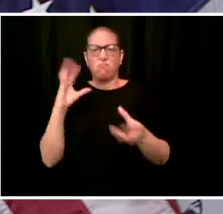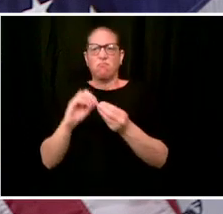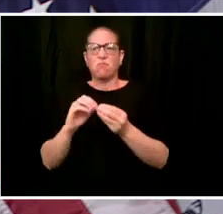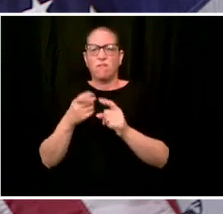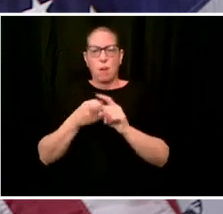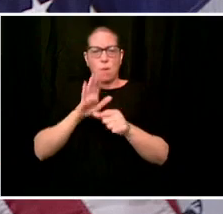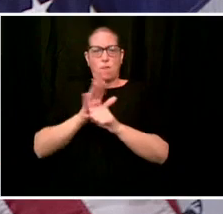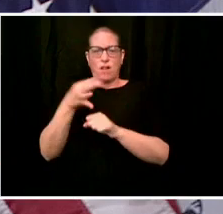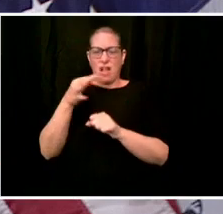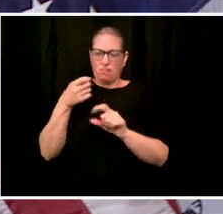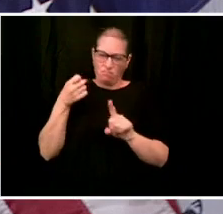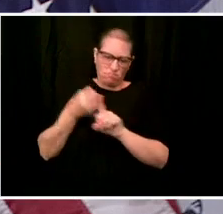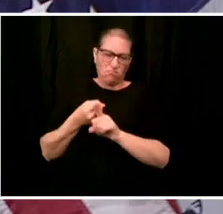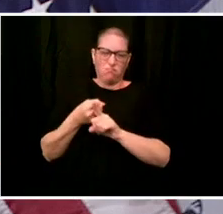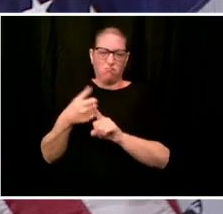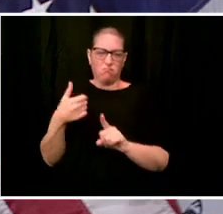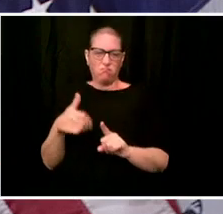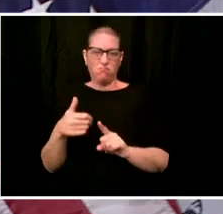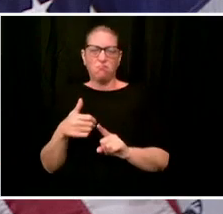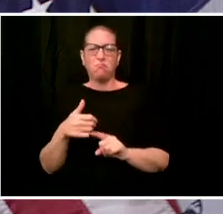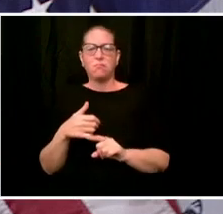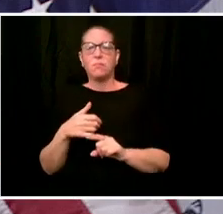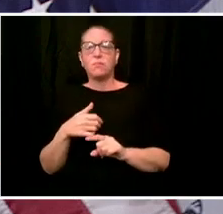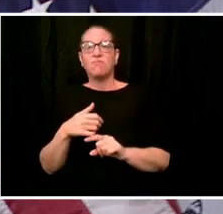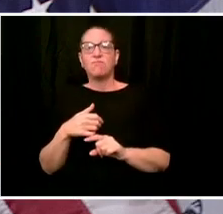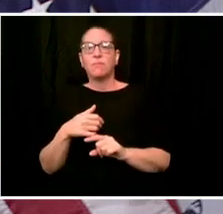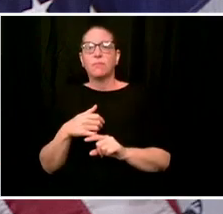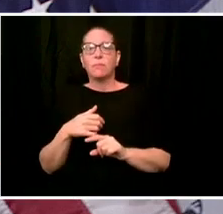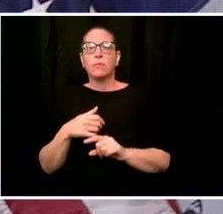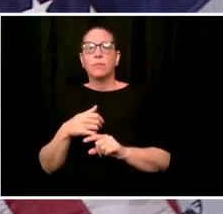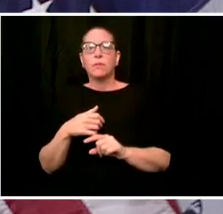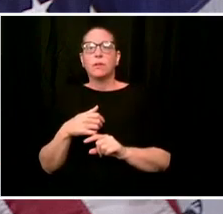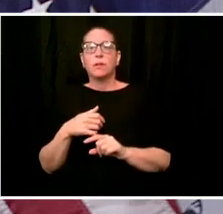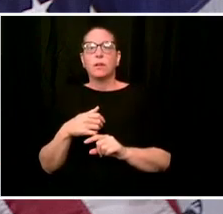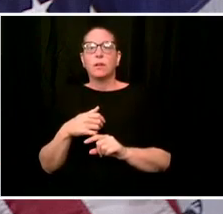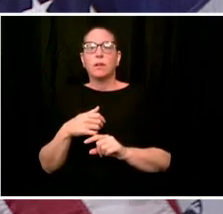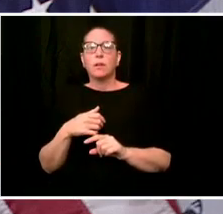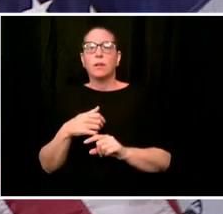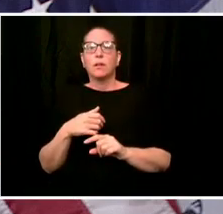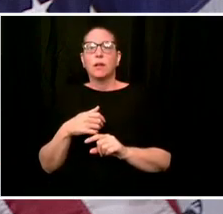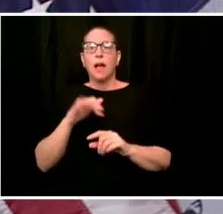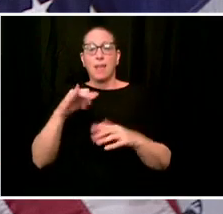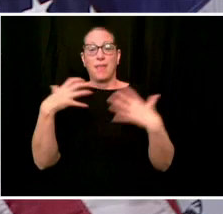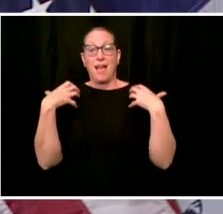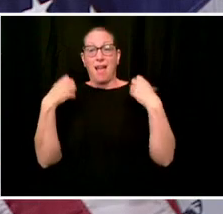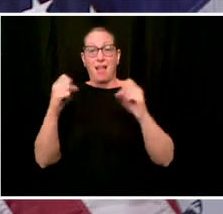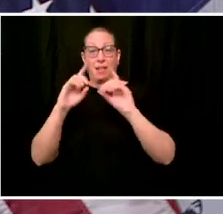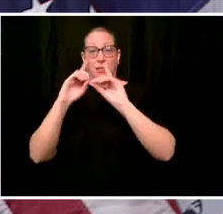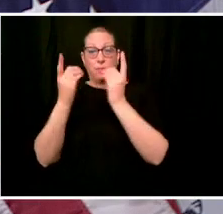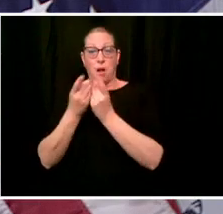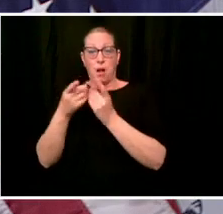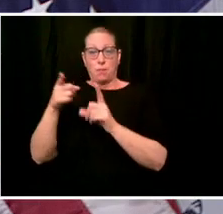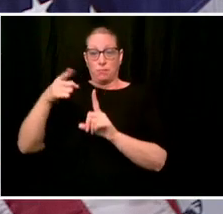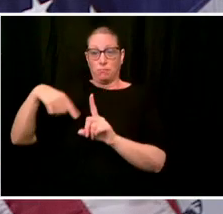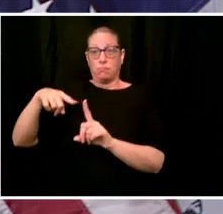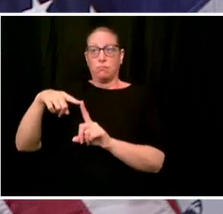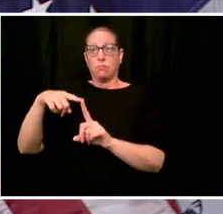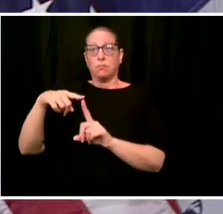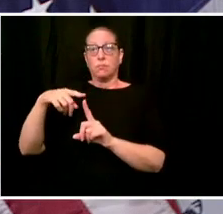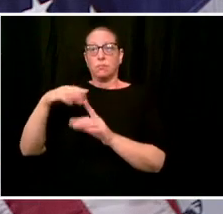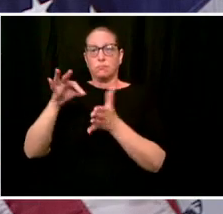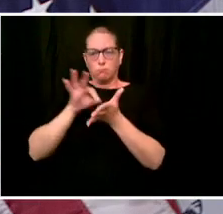night, has put out data showing that there's a massive undercount happening. So my question